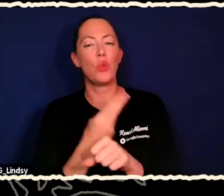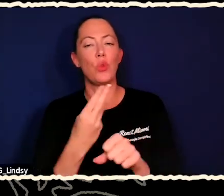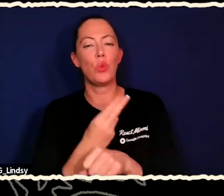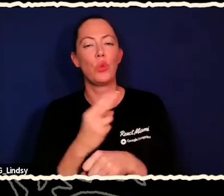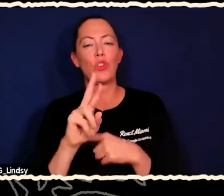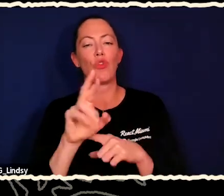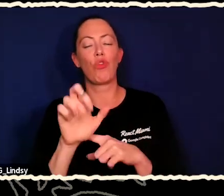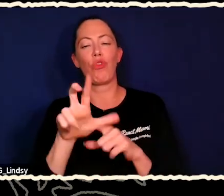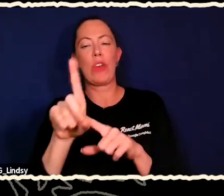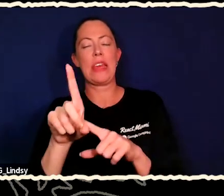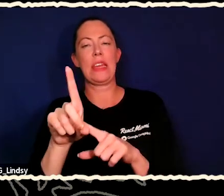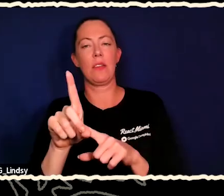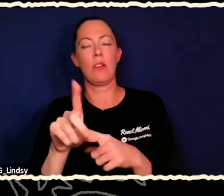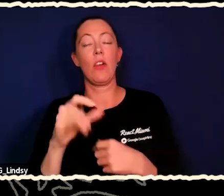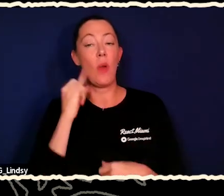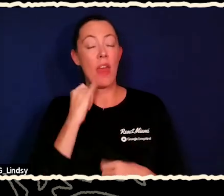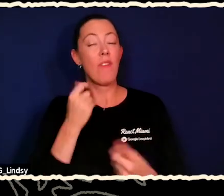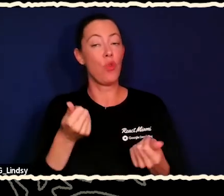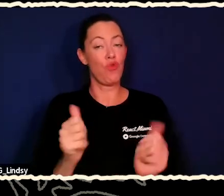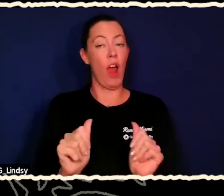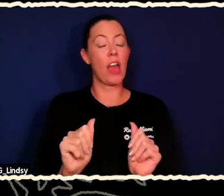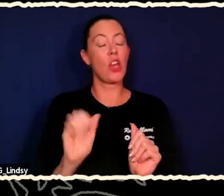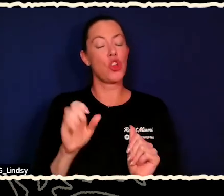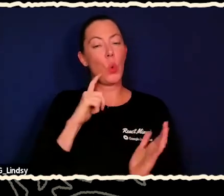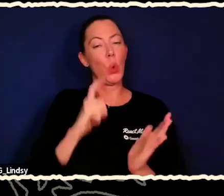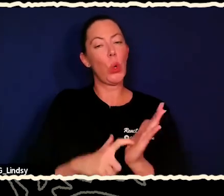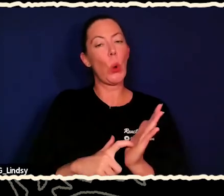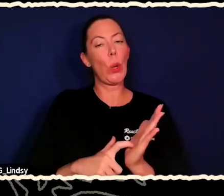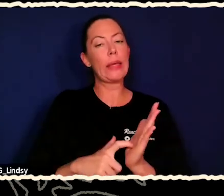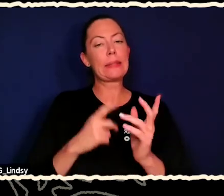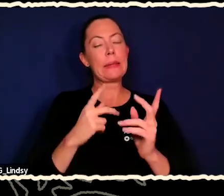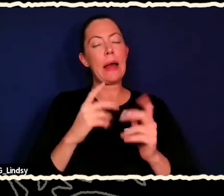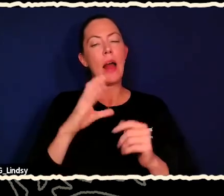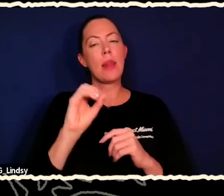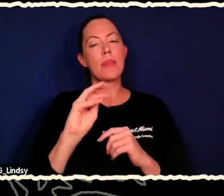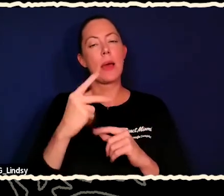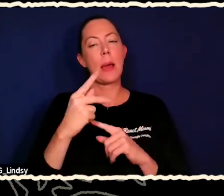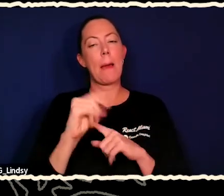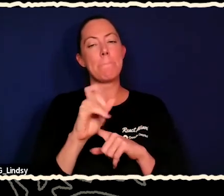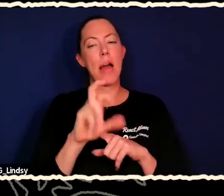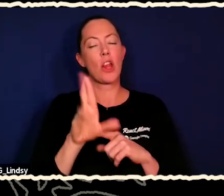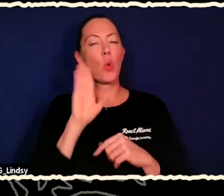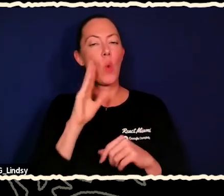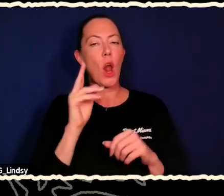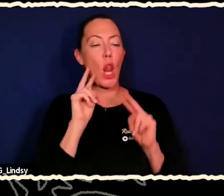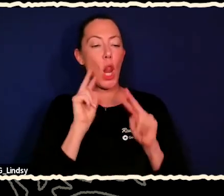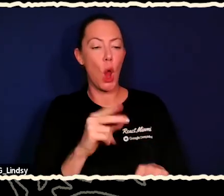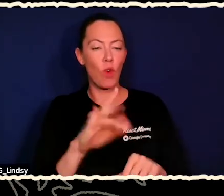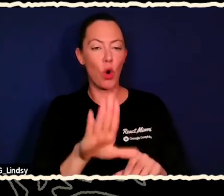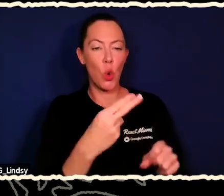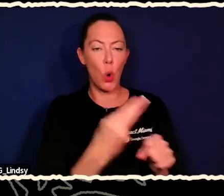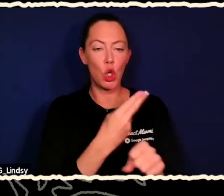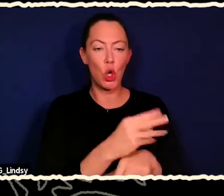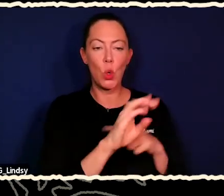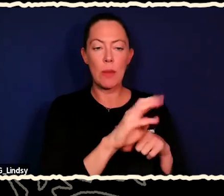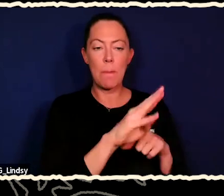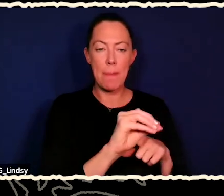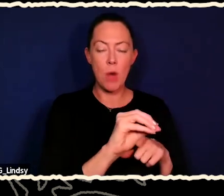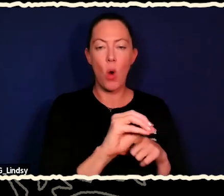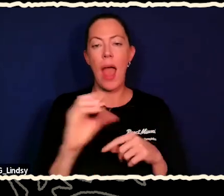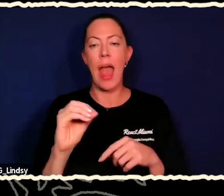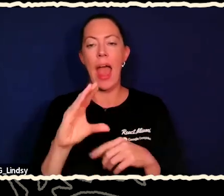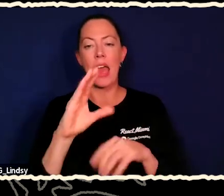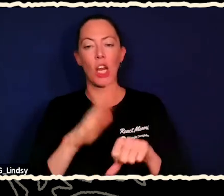if you actually try this, you'll see that the compiler will look for your use memo and use callbacks. It'll actually replace